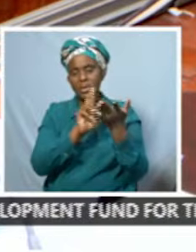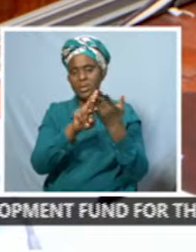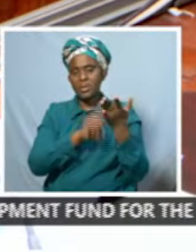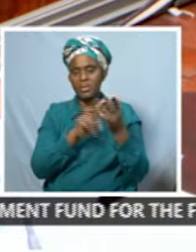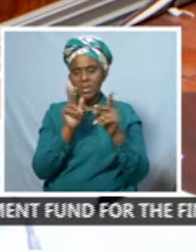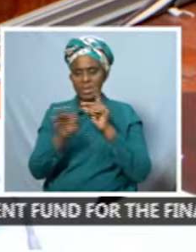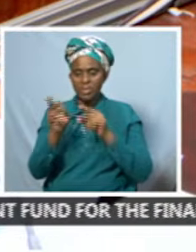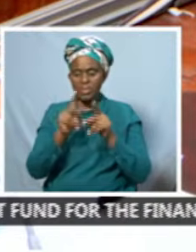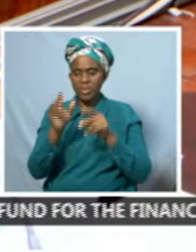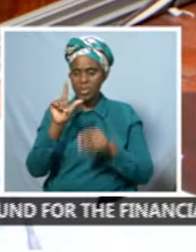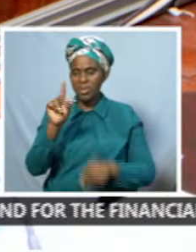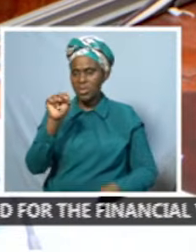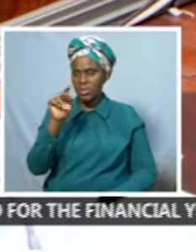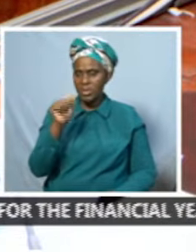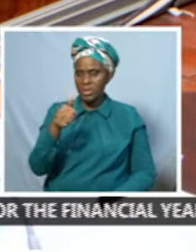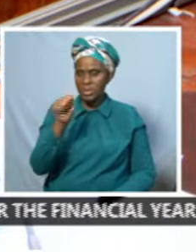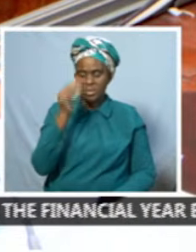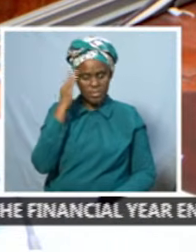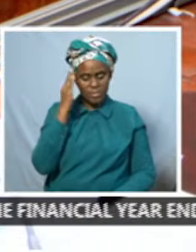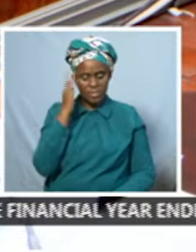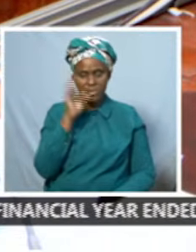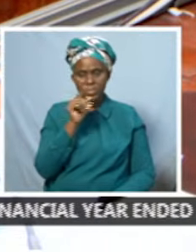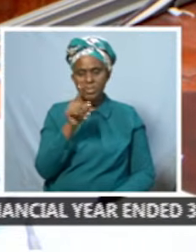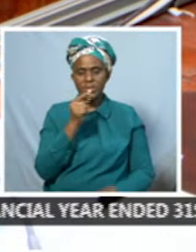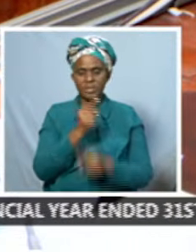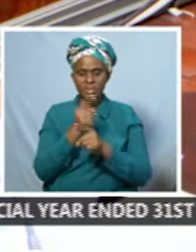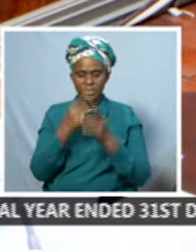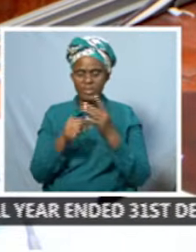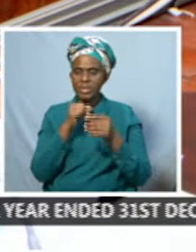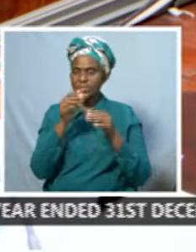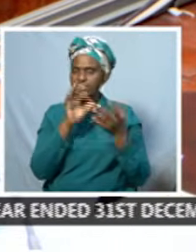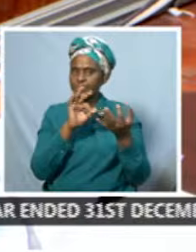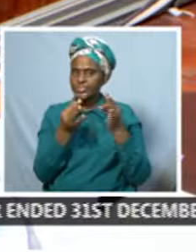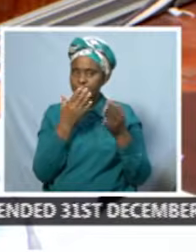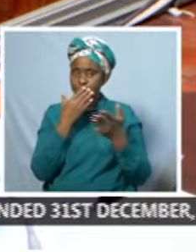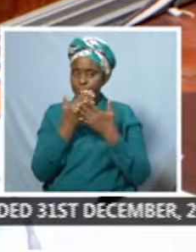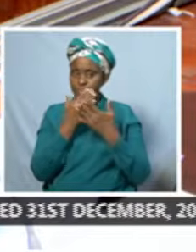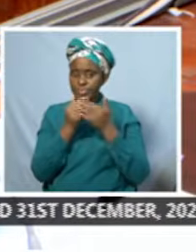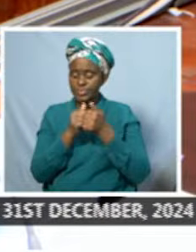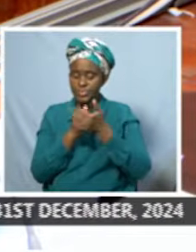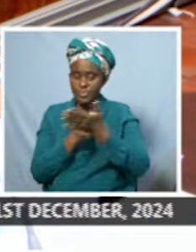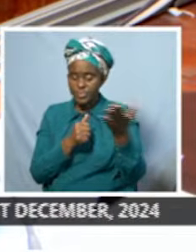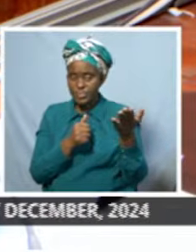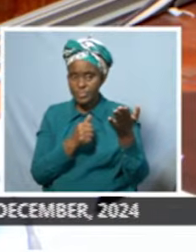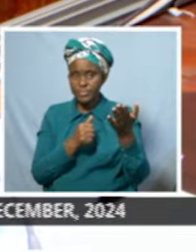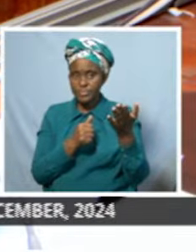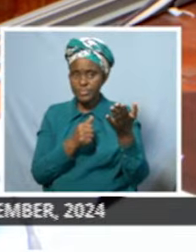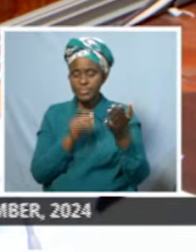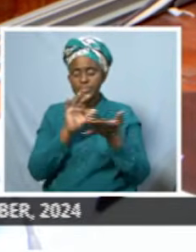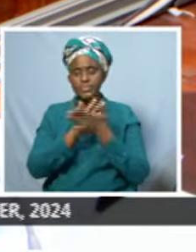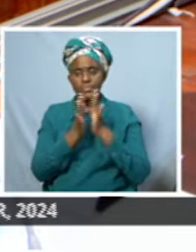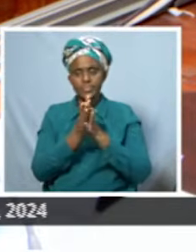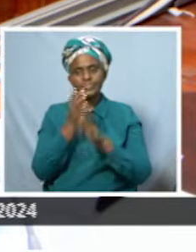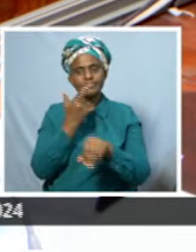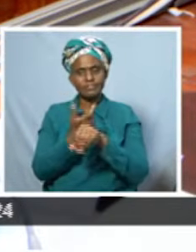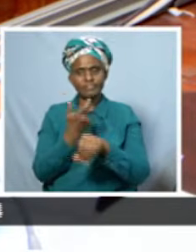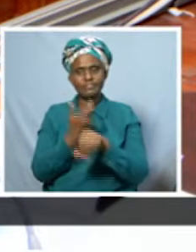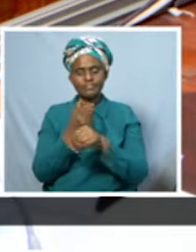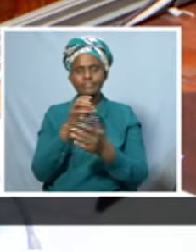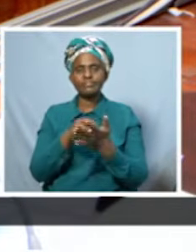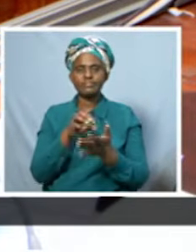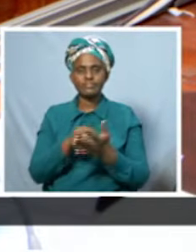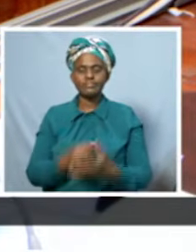the people of LUNTE discover that you've just been unfair to them, then it becomes another matter.